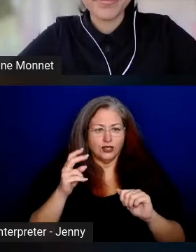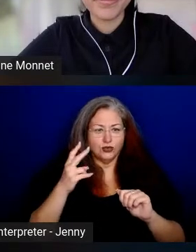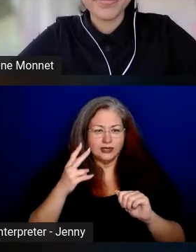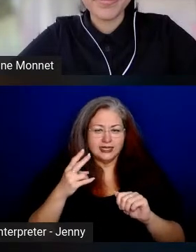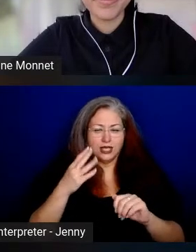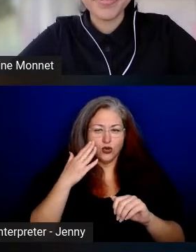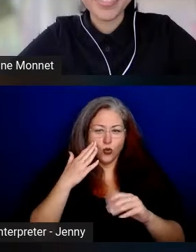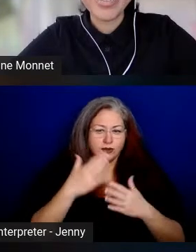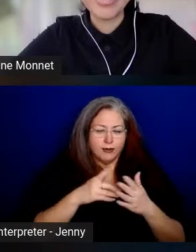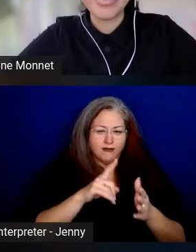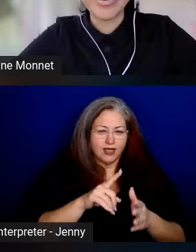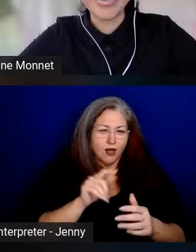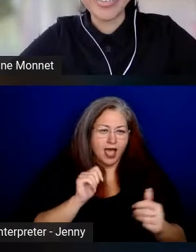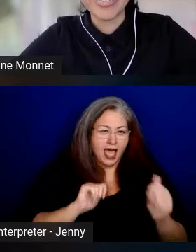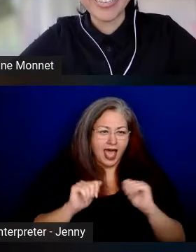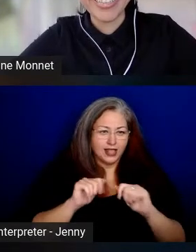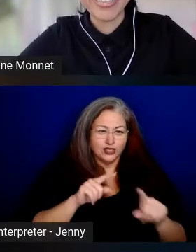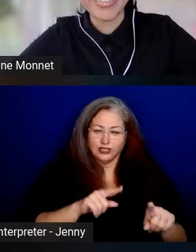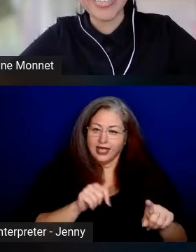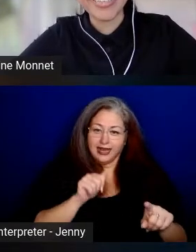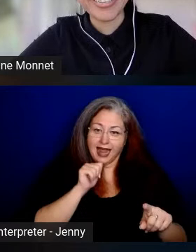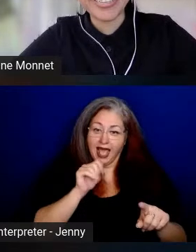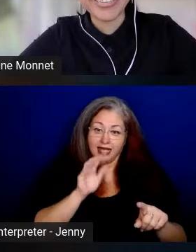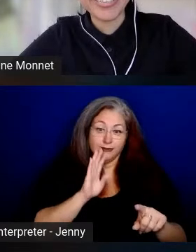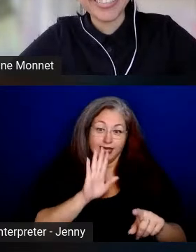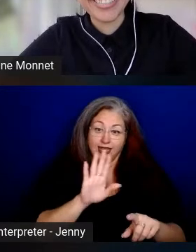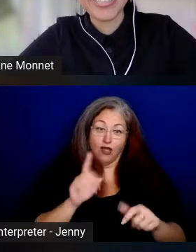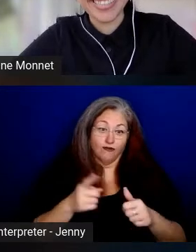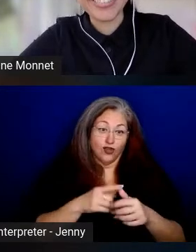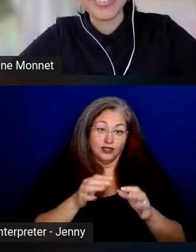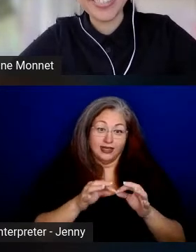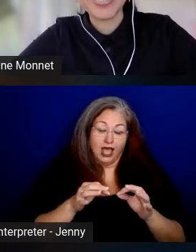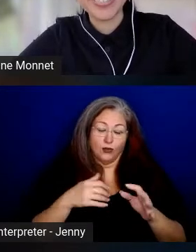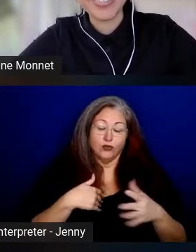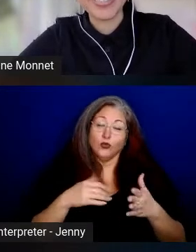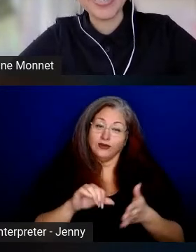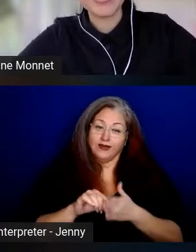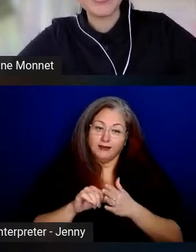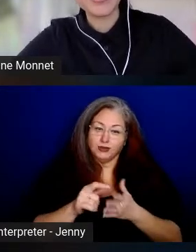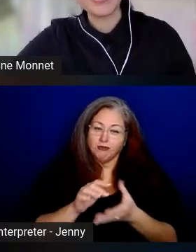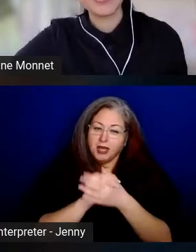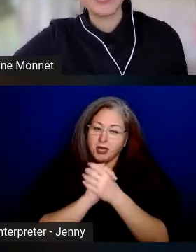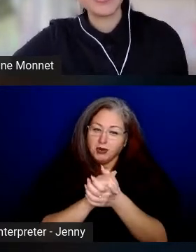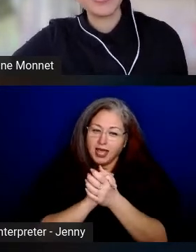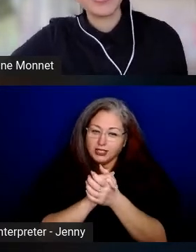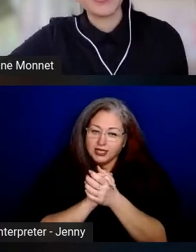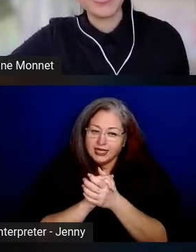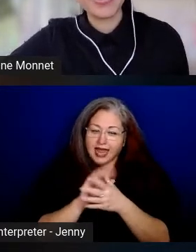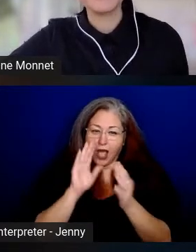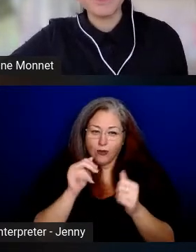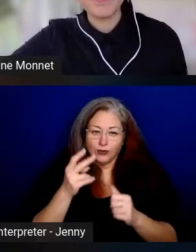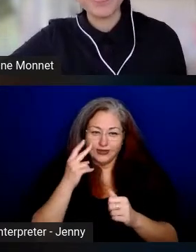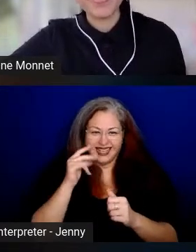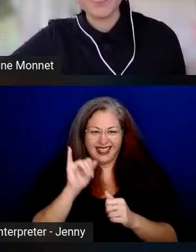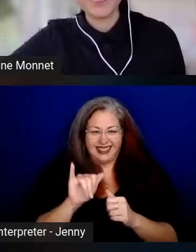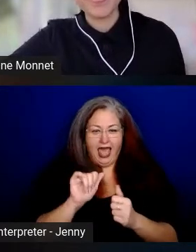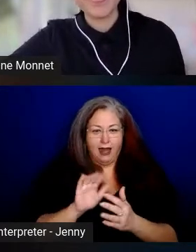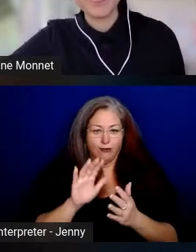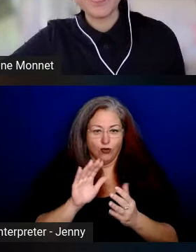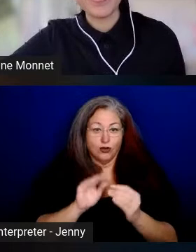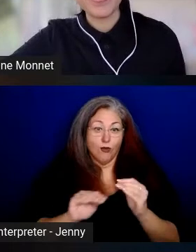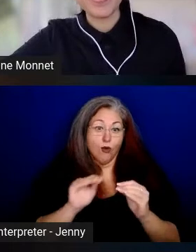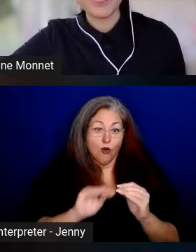actors and knowing that they're not speaking in their first language is very impressive. So congrats on that. I hope to see more of that. I would be very